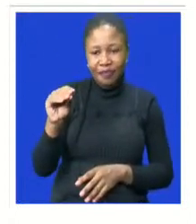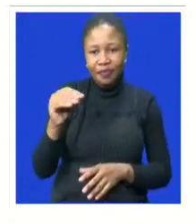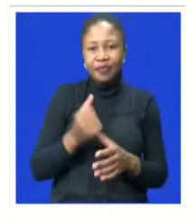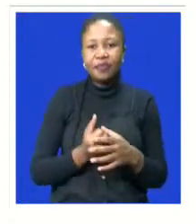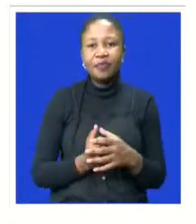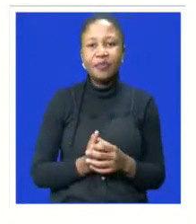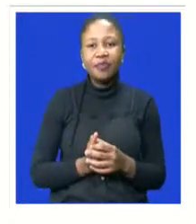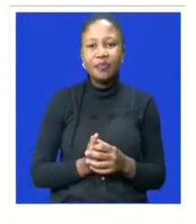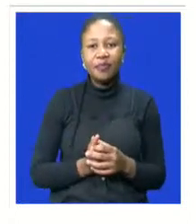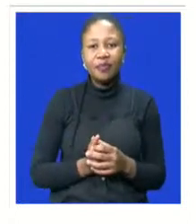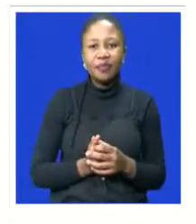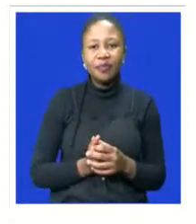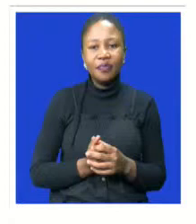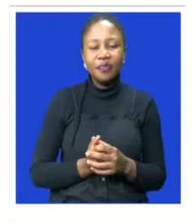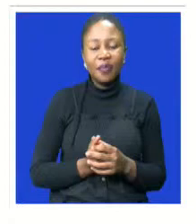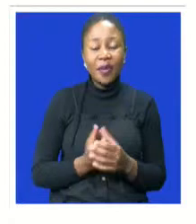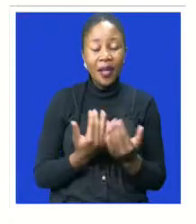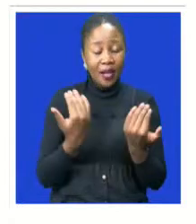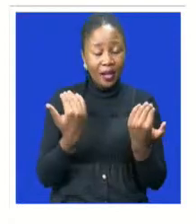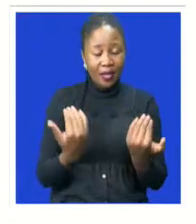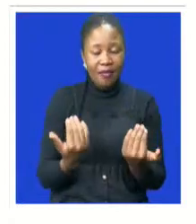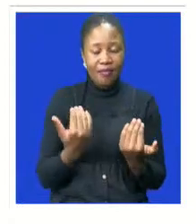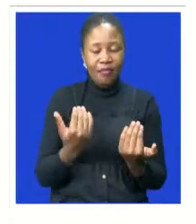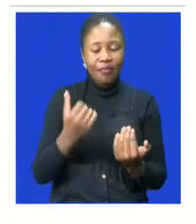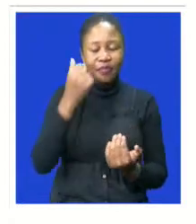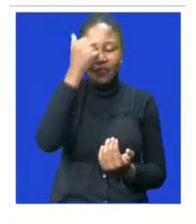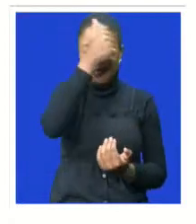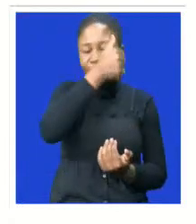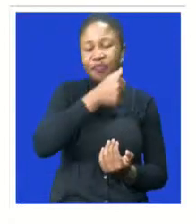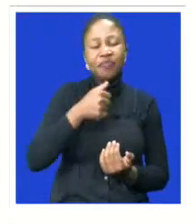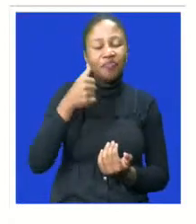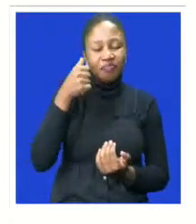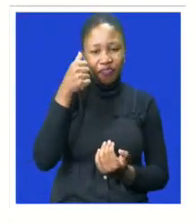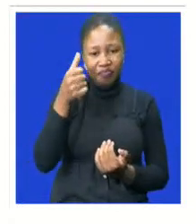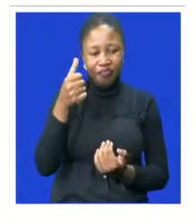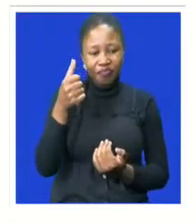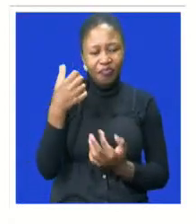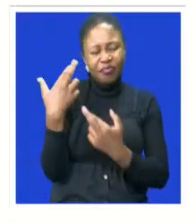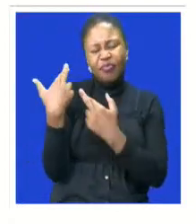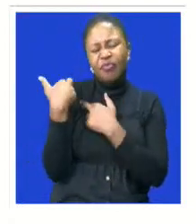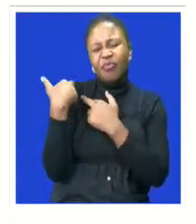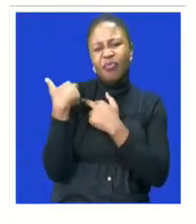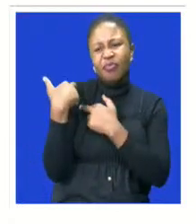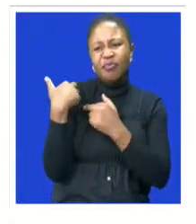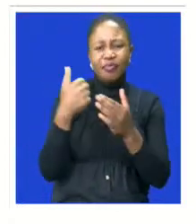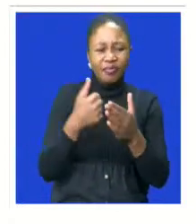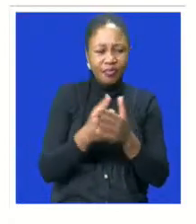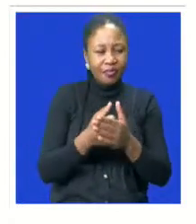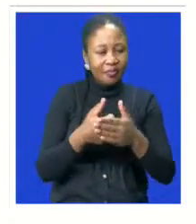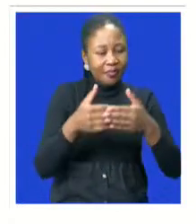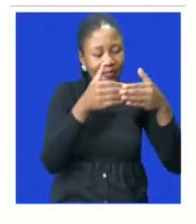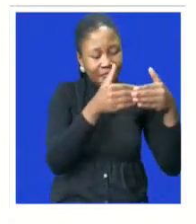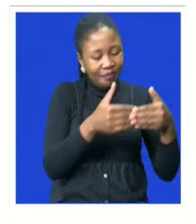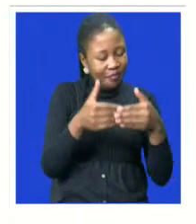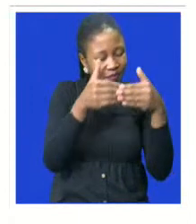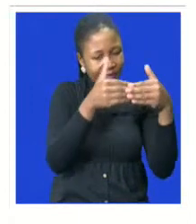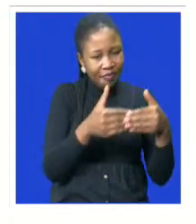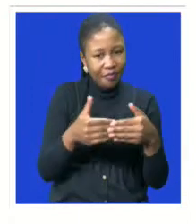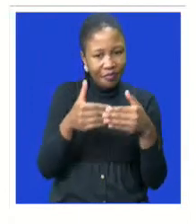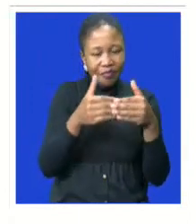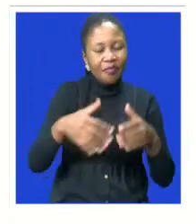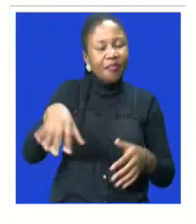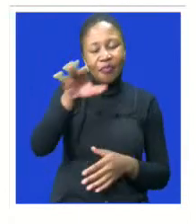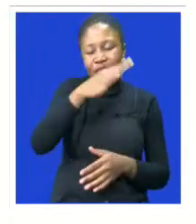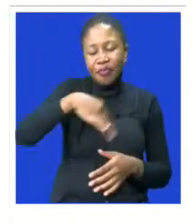the God who created all these things, he takes care of what he created. So, God takes